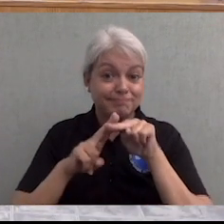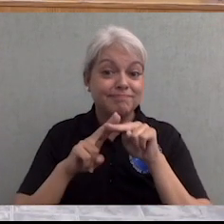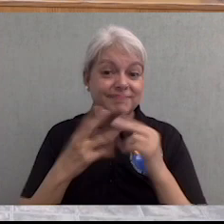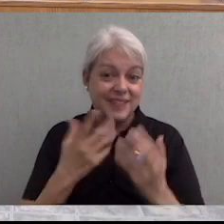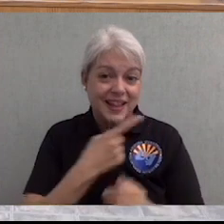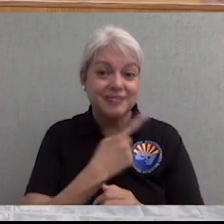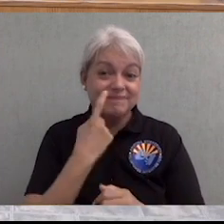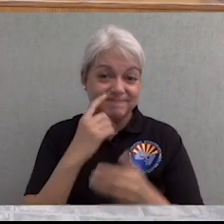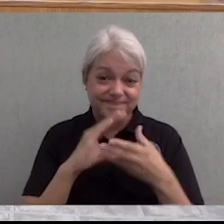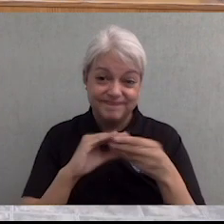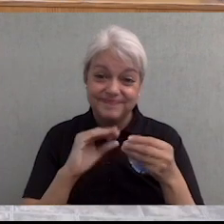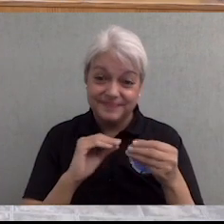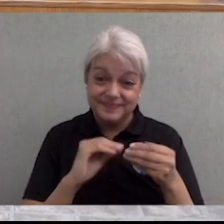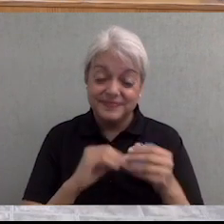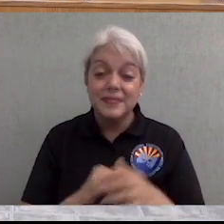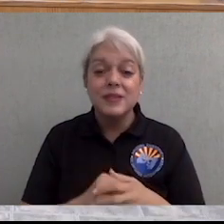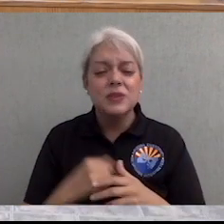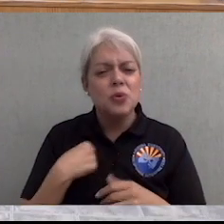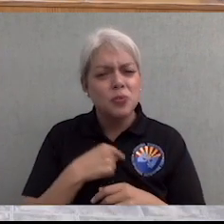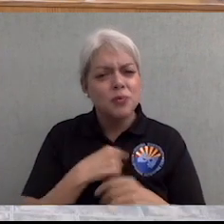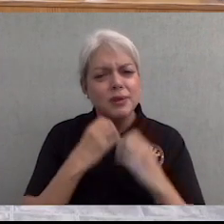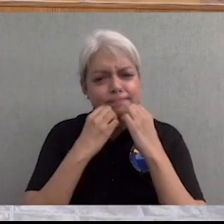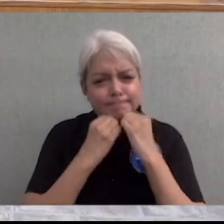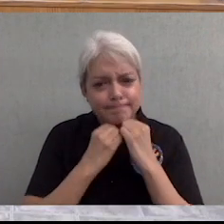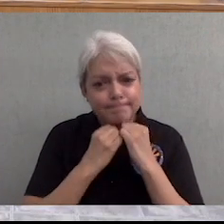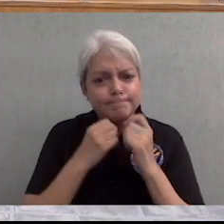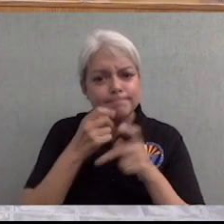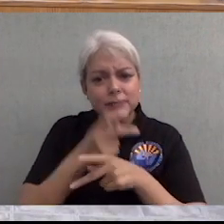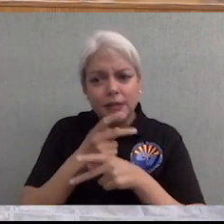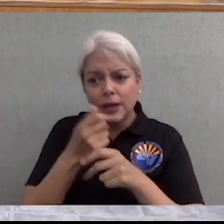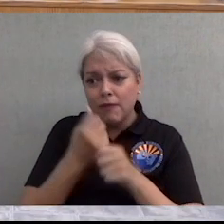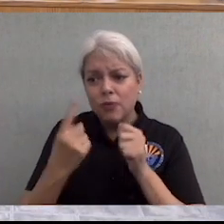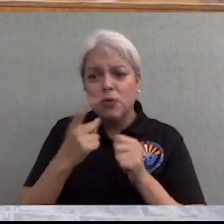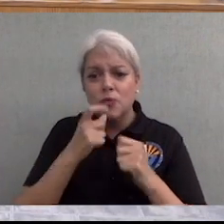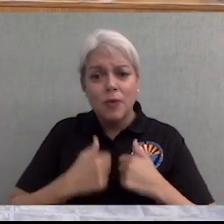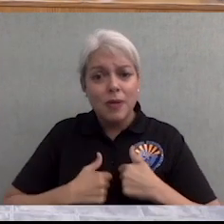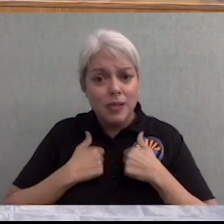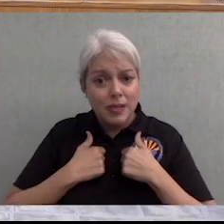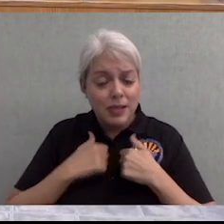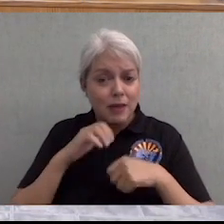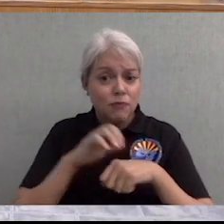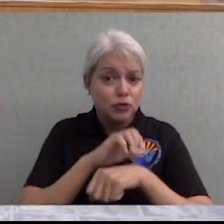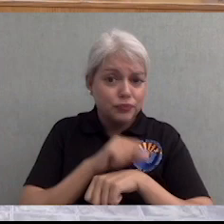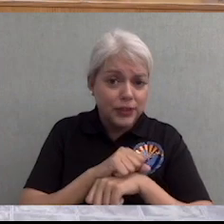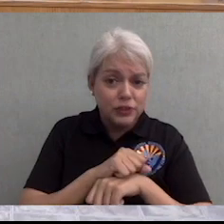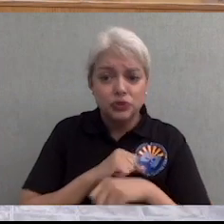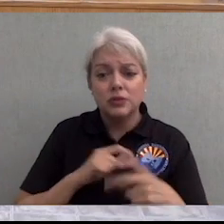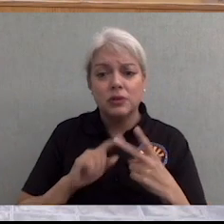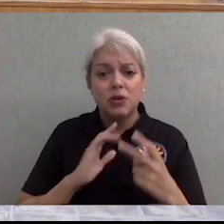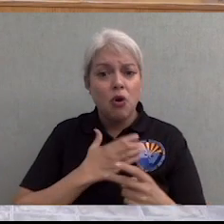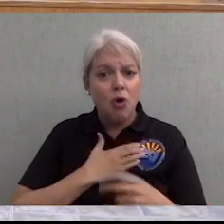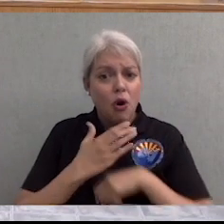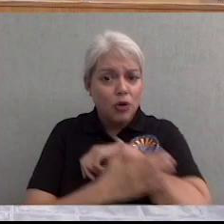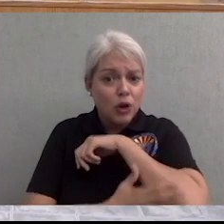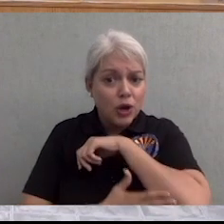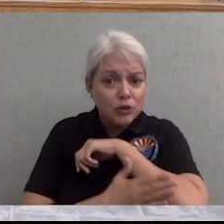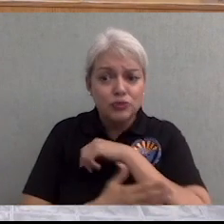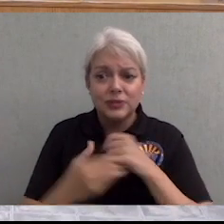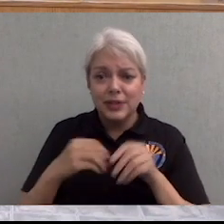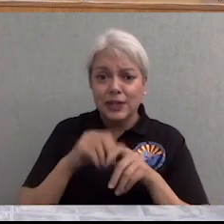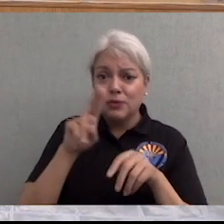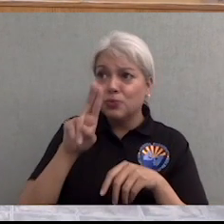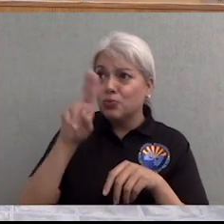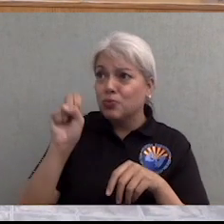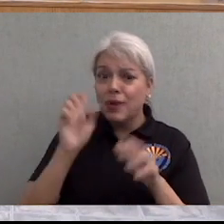take care of everybody who's on the reservation, in our country, in our in the United States, and everybody